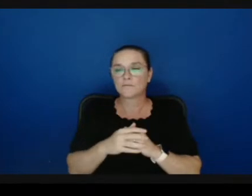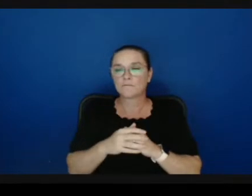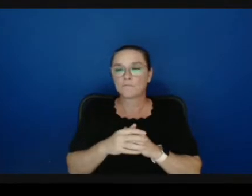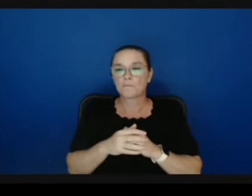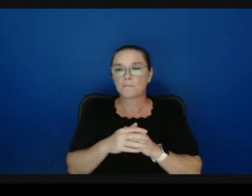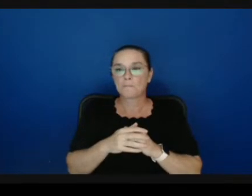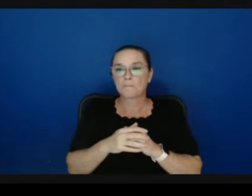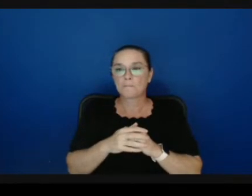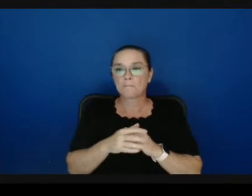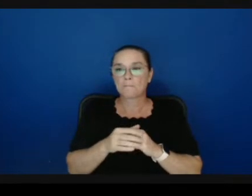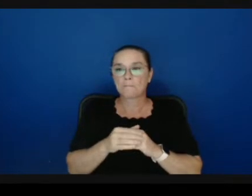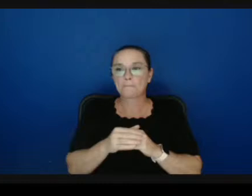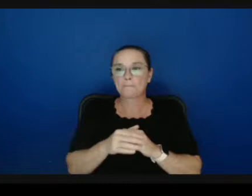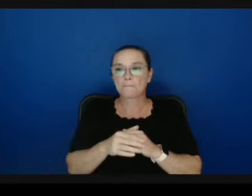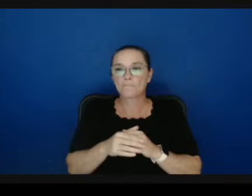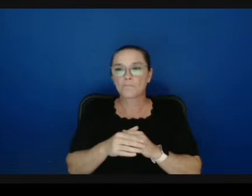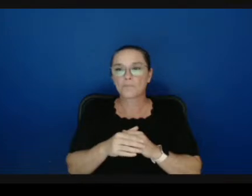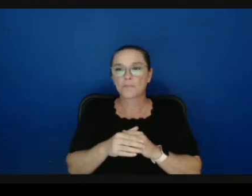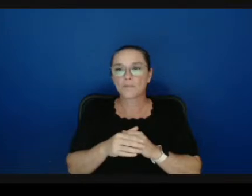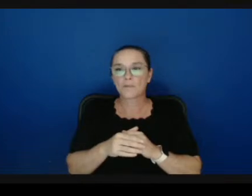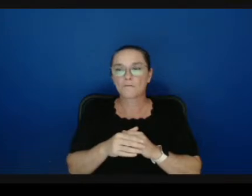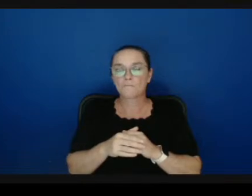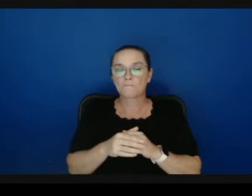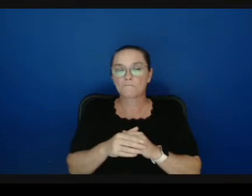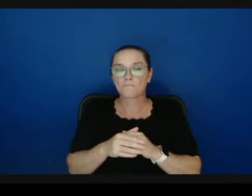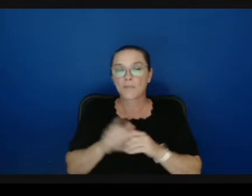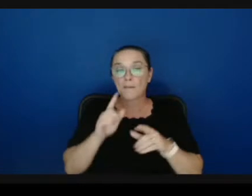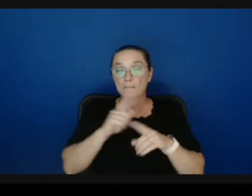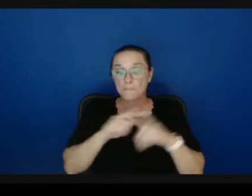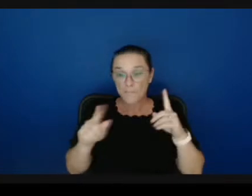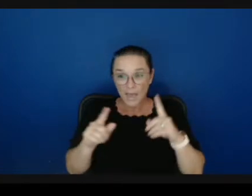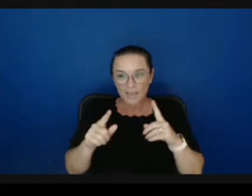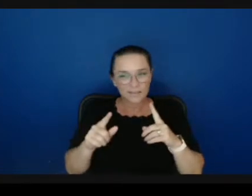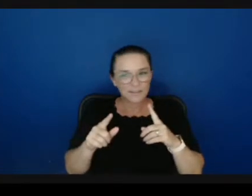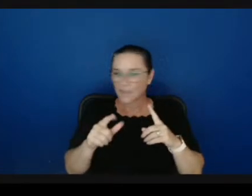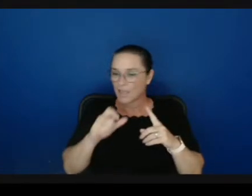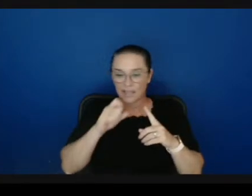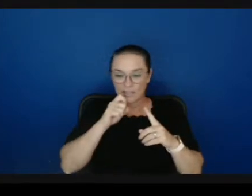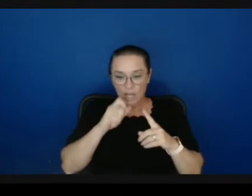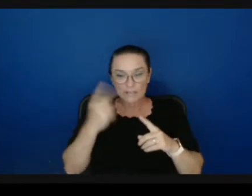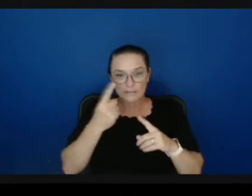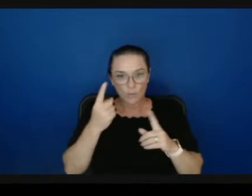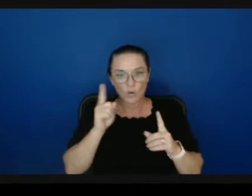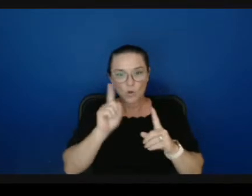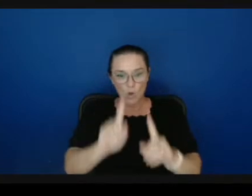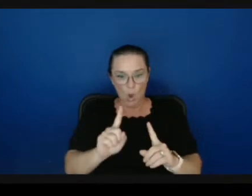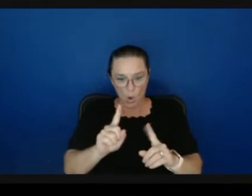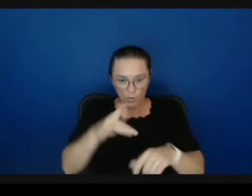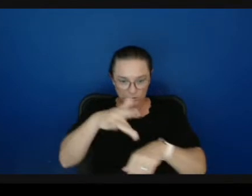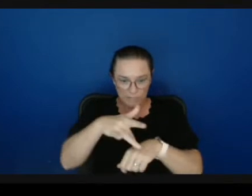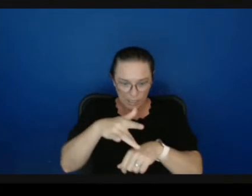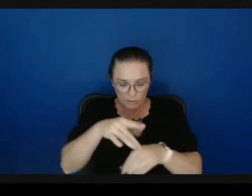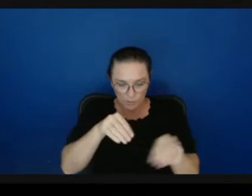been releveled digitally. So because it was not done manually physically,